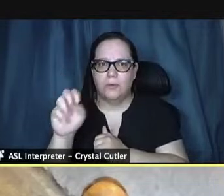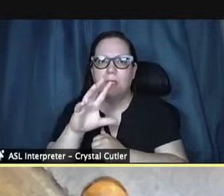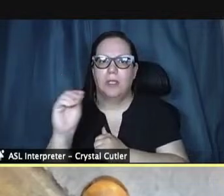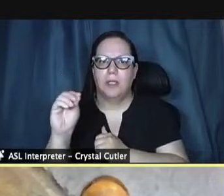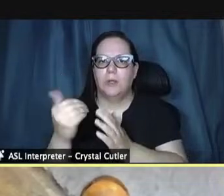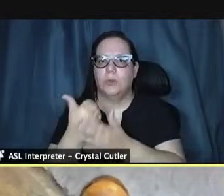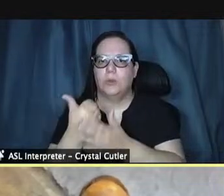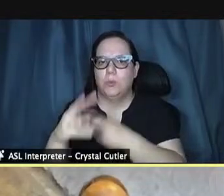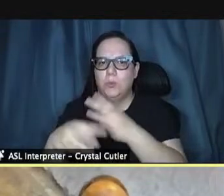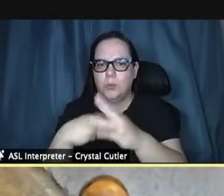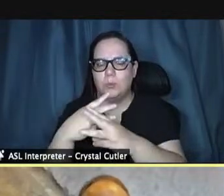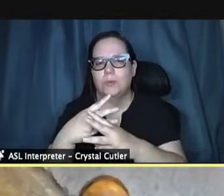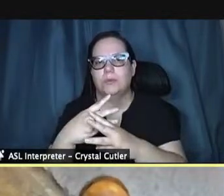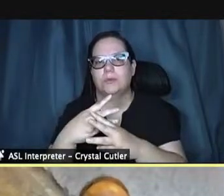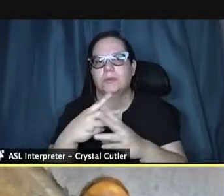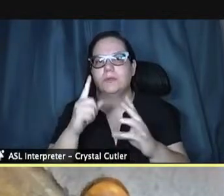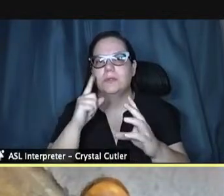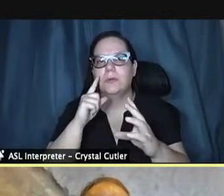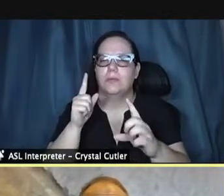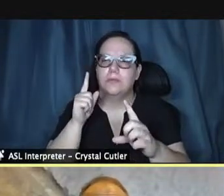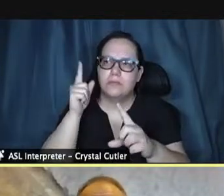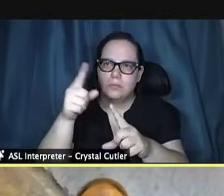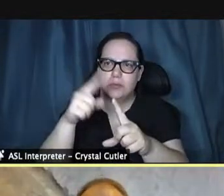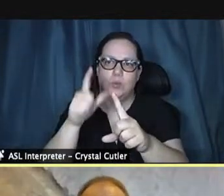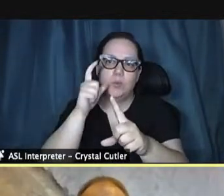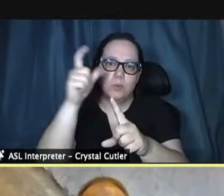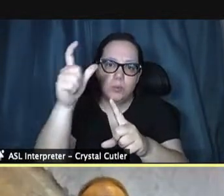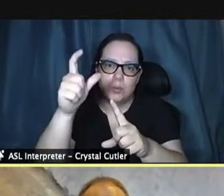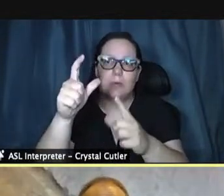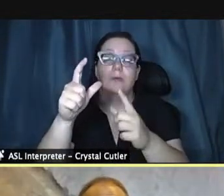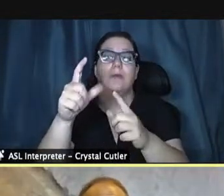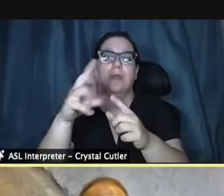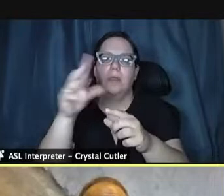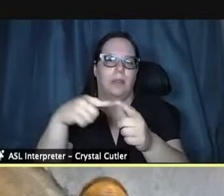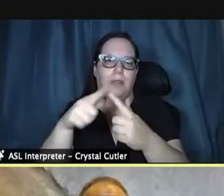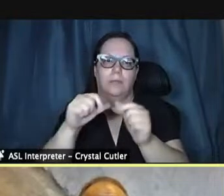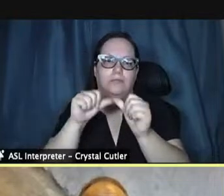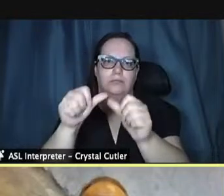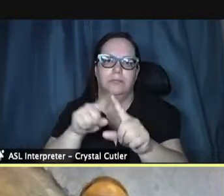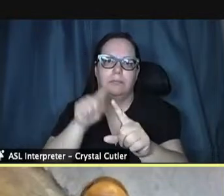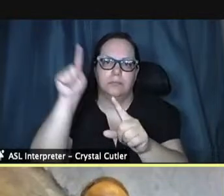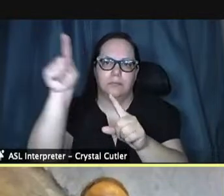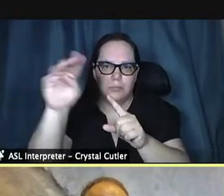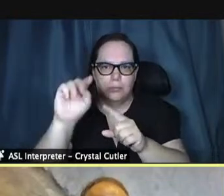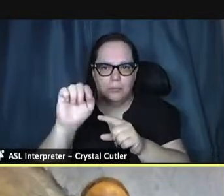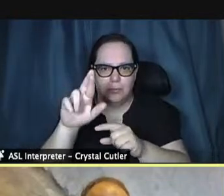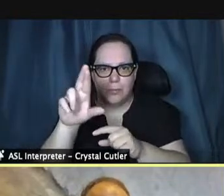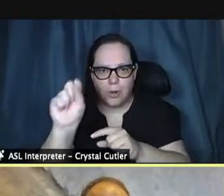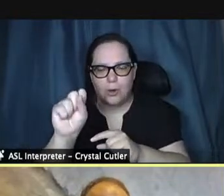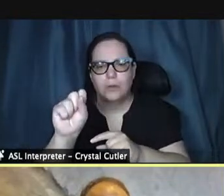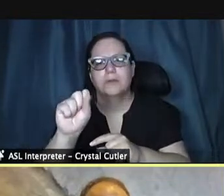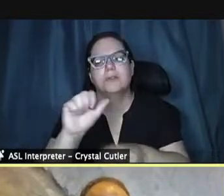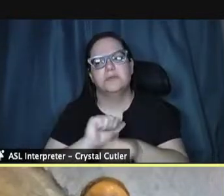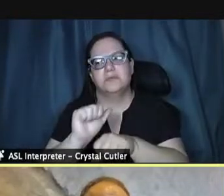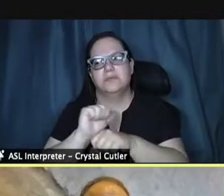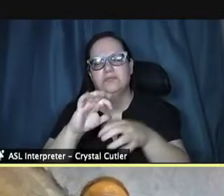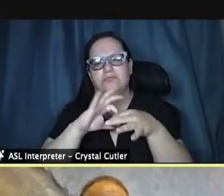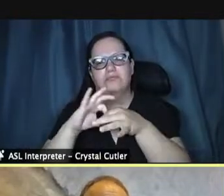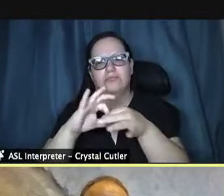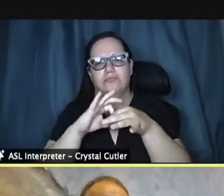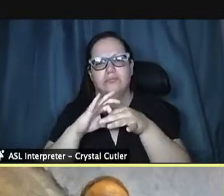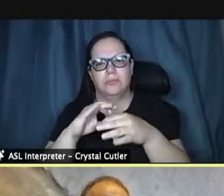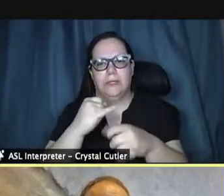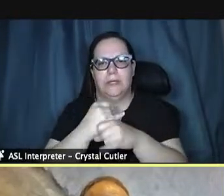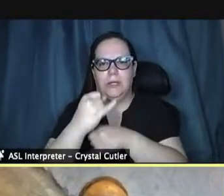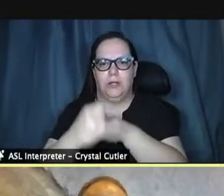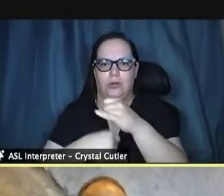orbit to the moon and to Mars, working with international partners and with our industry across Europe. Now, through